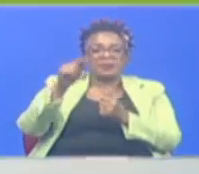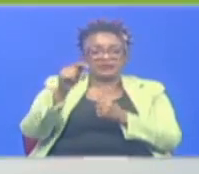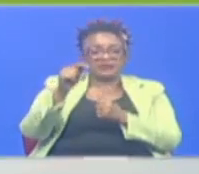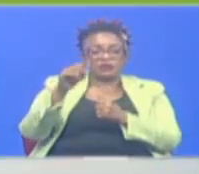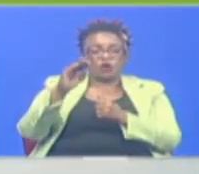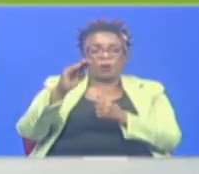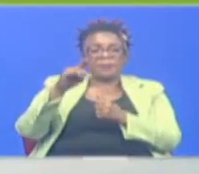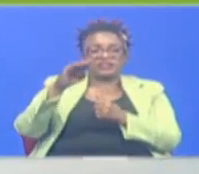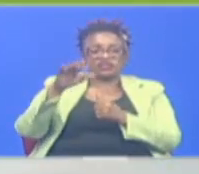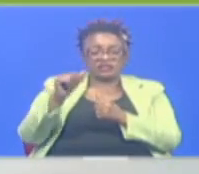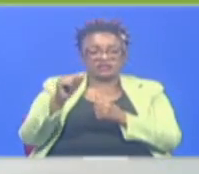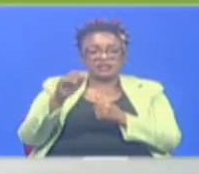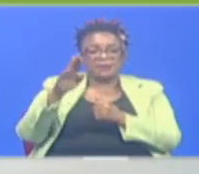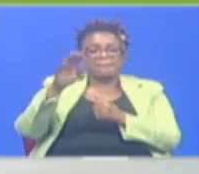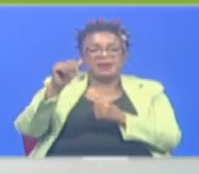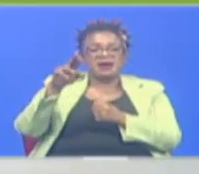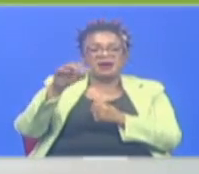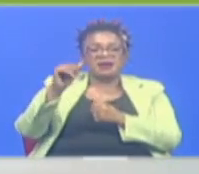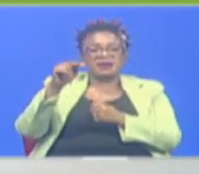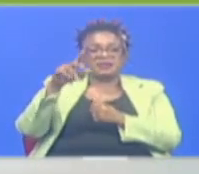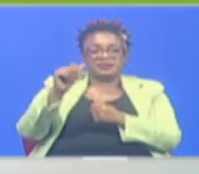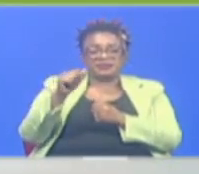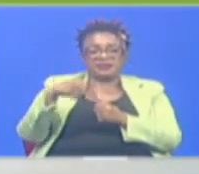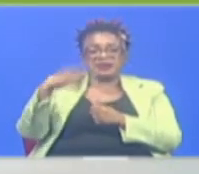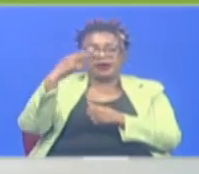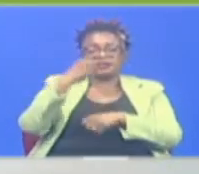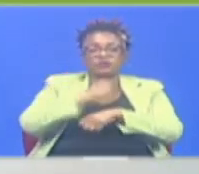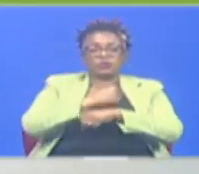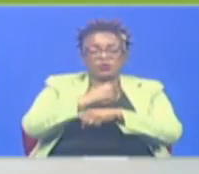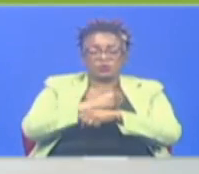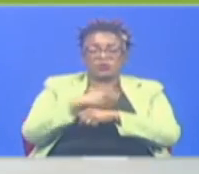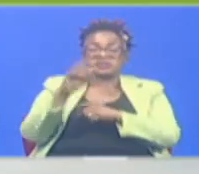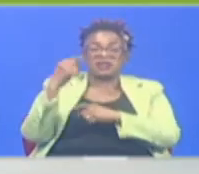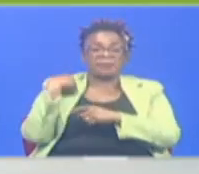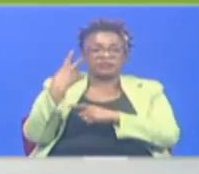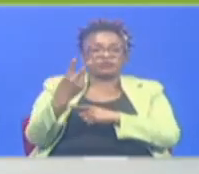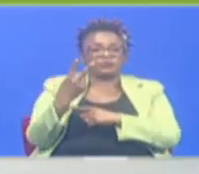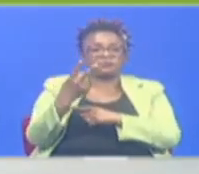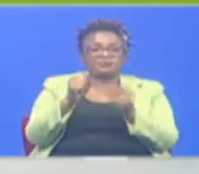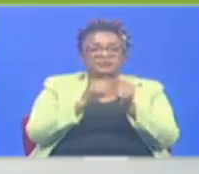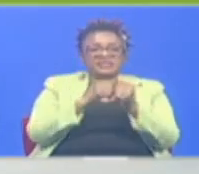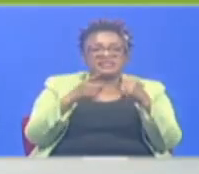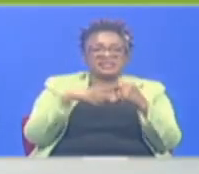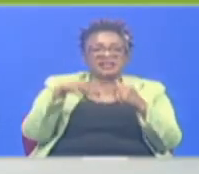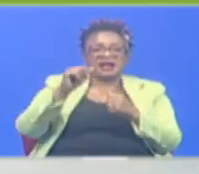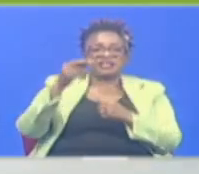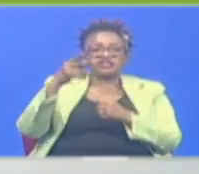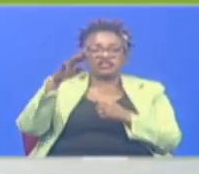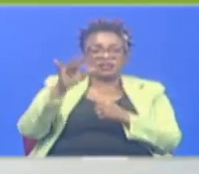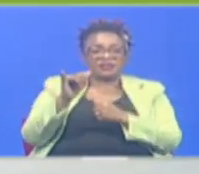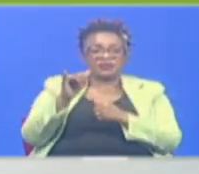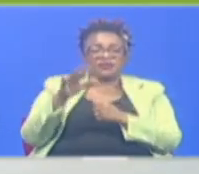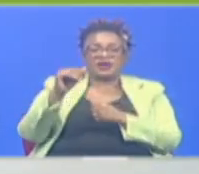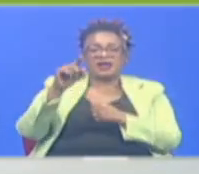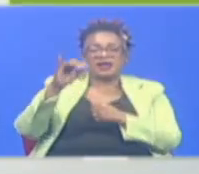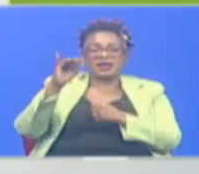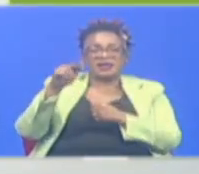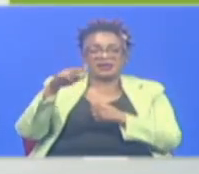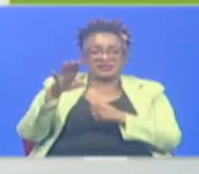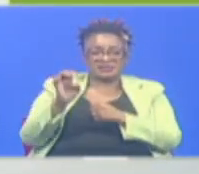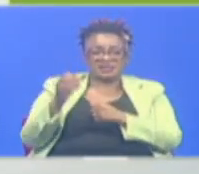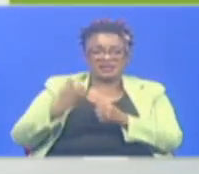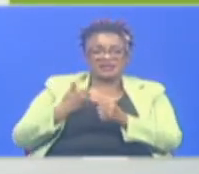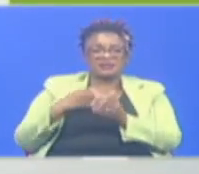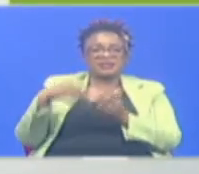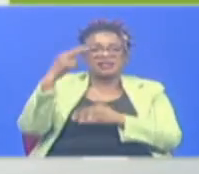Piach of Miranda High School, that's in Siaya County, March 2nd, while 16-year-old Ashley Mudenyo of Alliance Girls High School, that's in